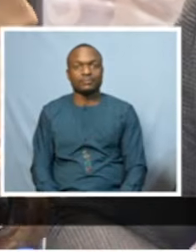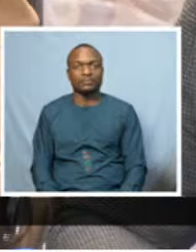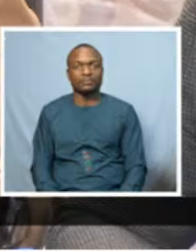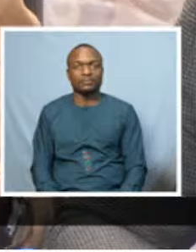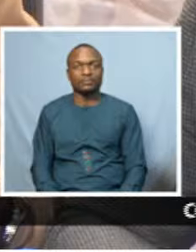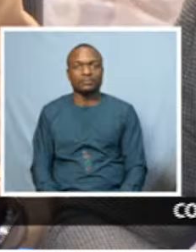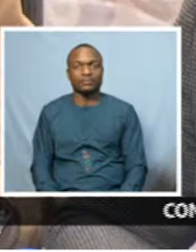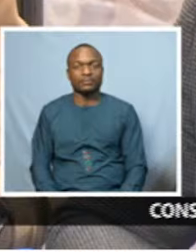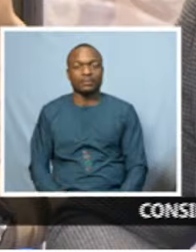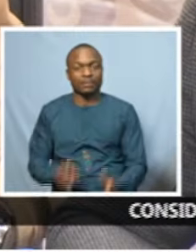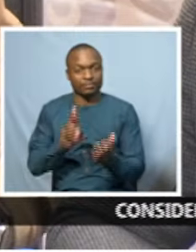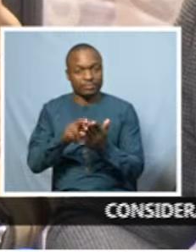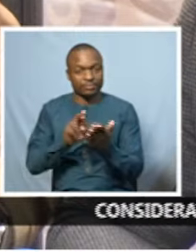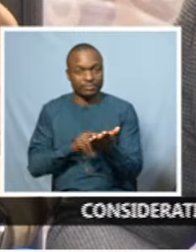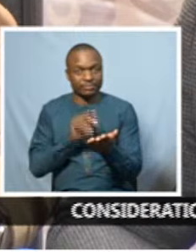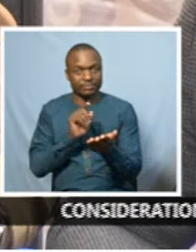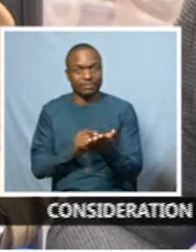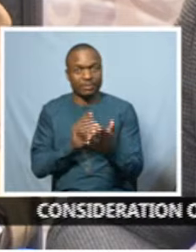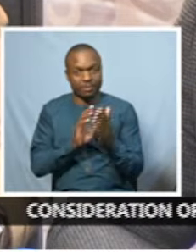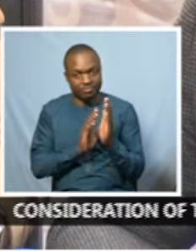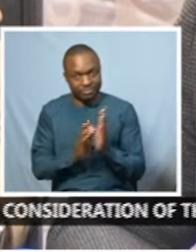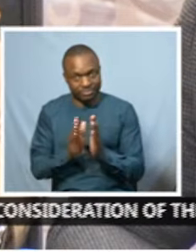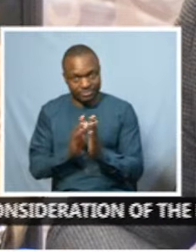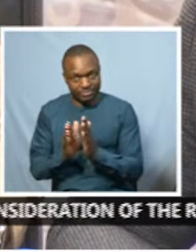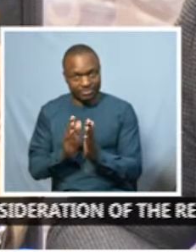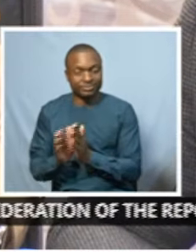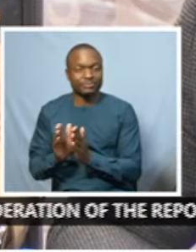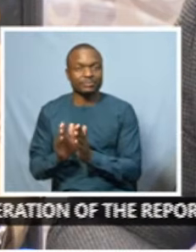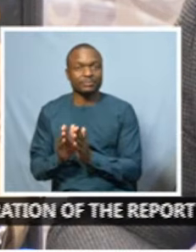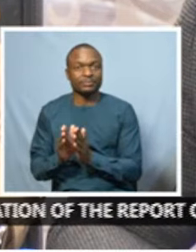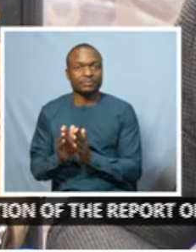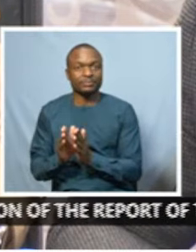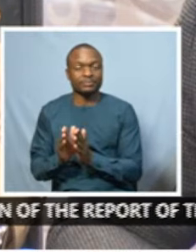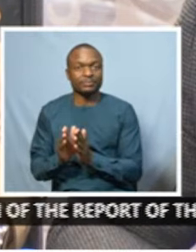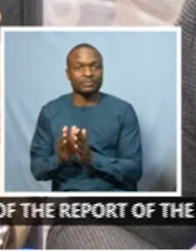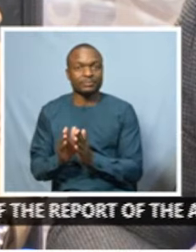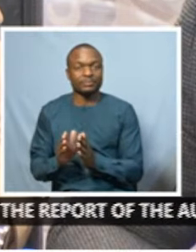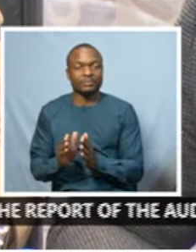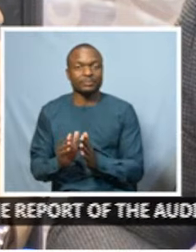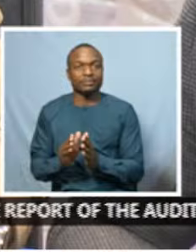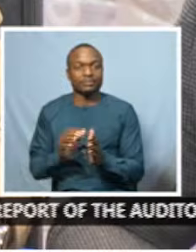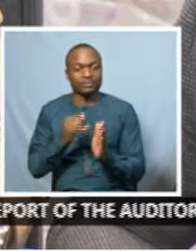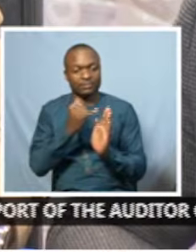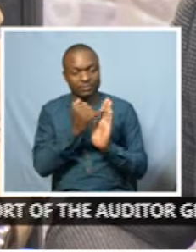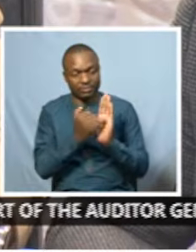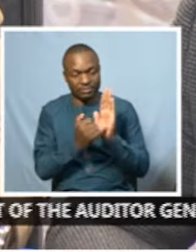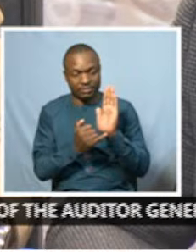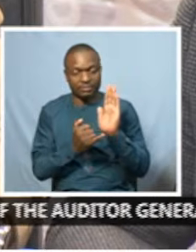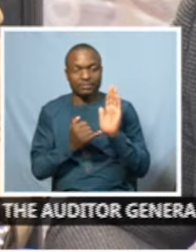The closure report, Chair, was prepared in January.